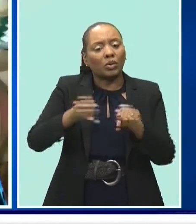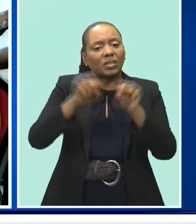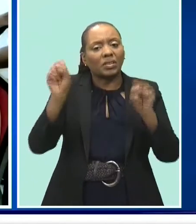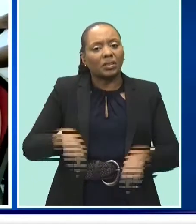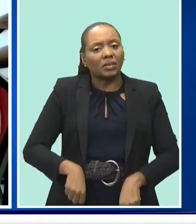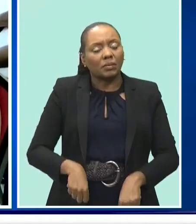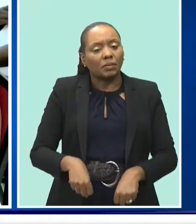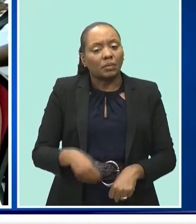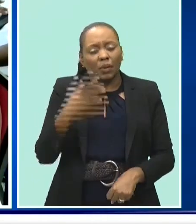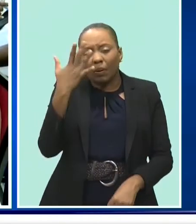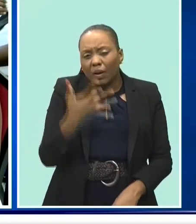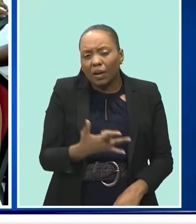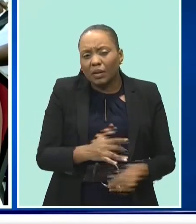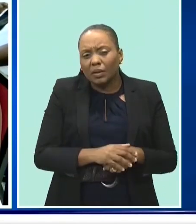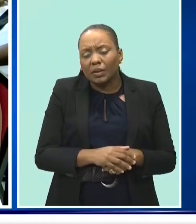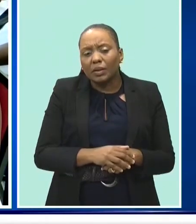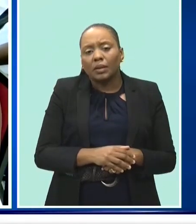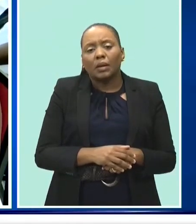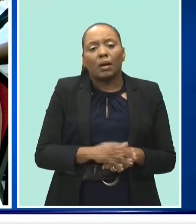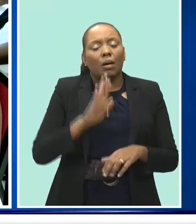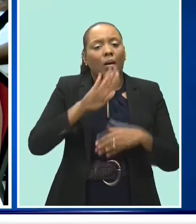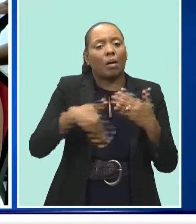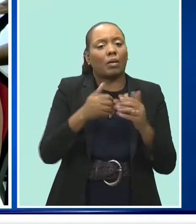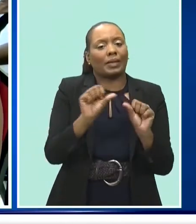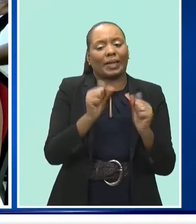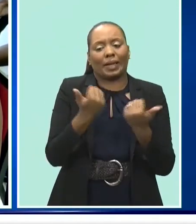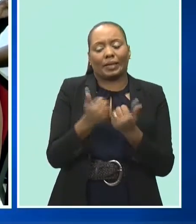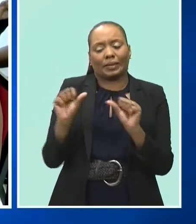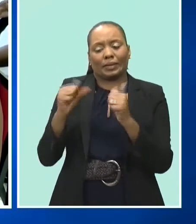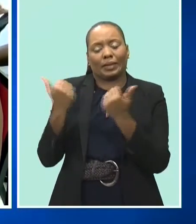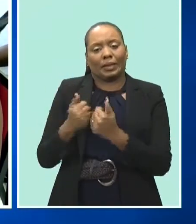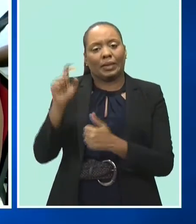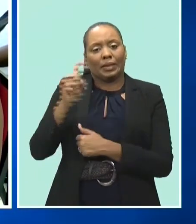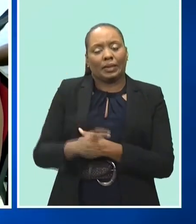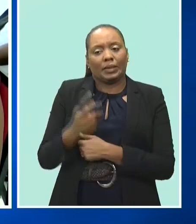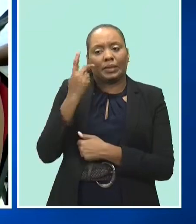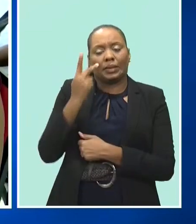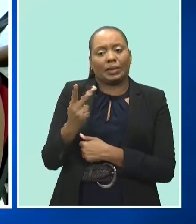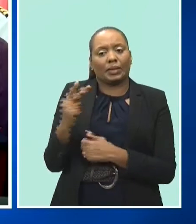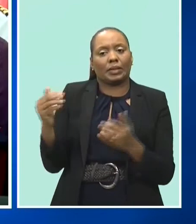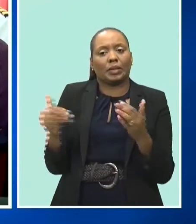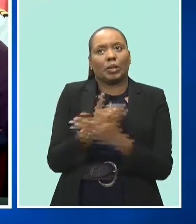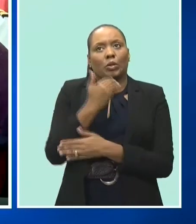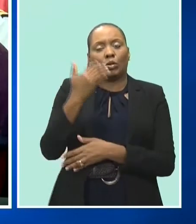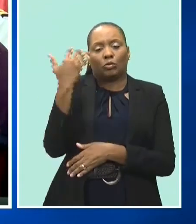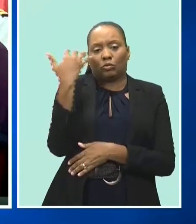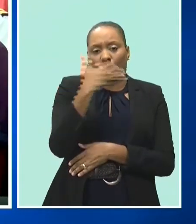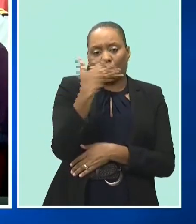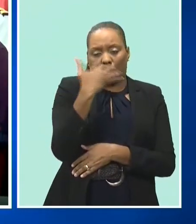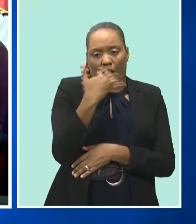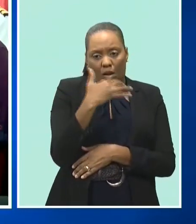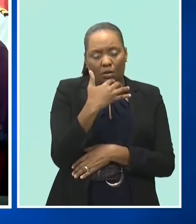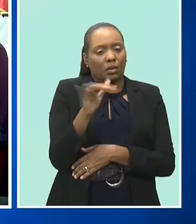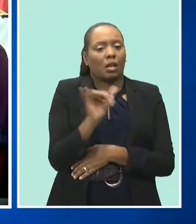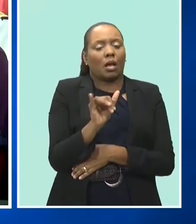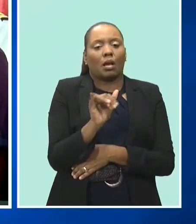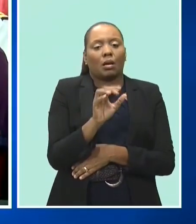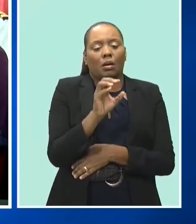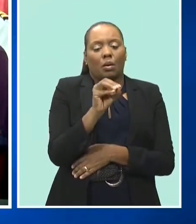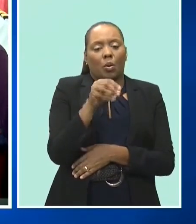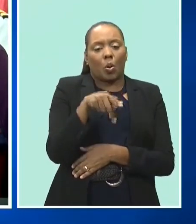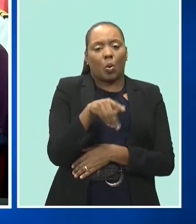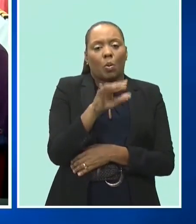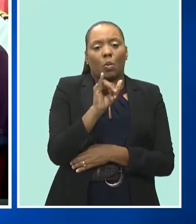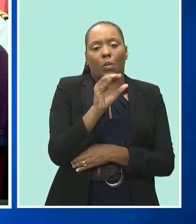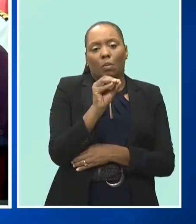the ability of relevant agencies to identify new psychoactive drugs, such as amphetamines and opioids. Minister of